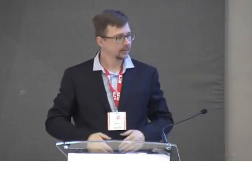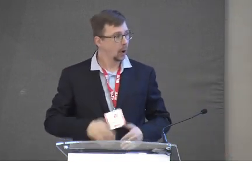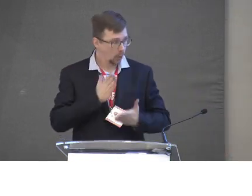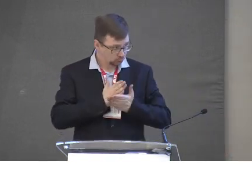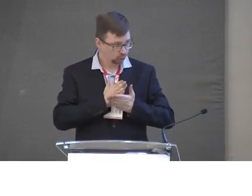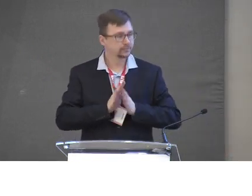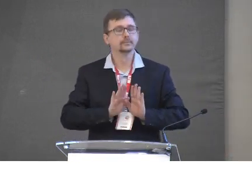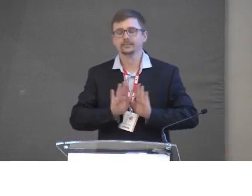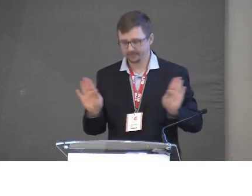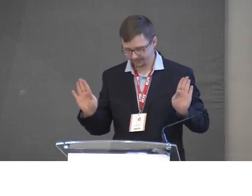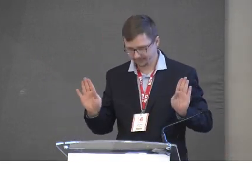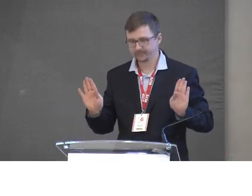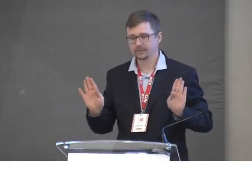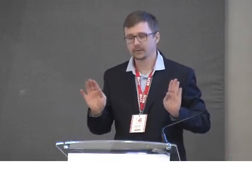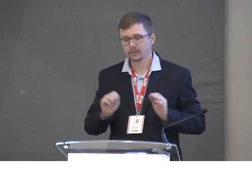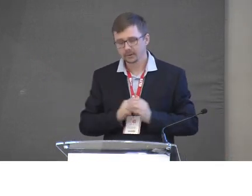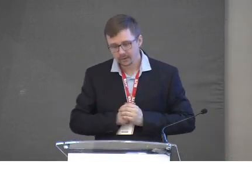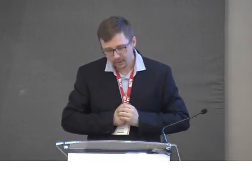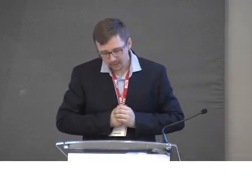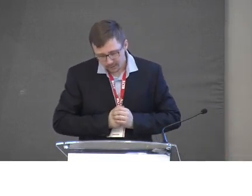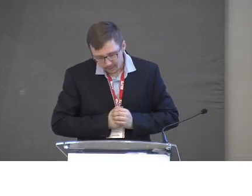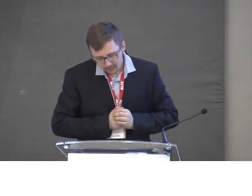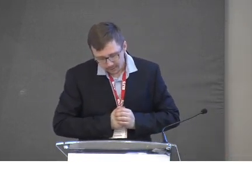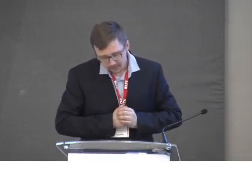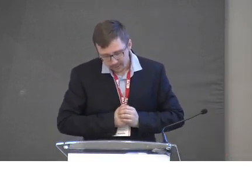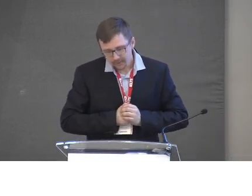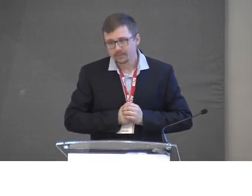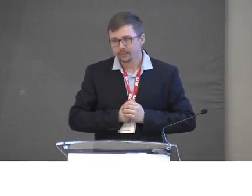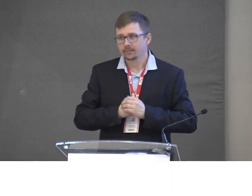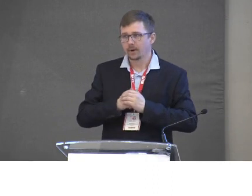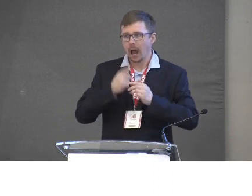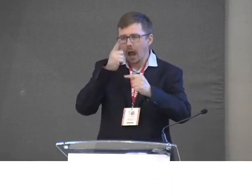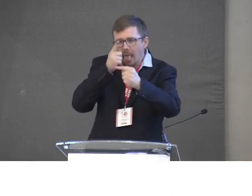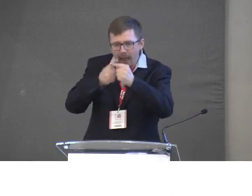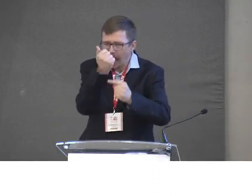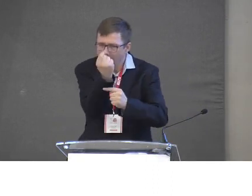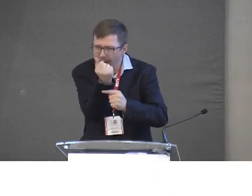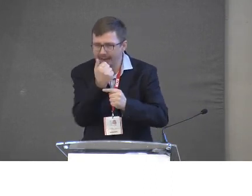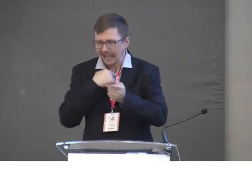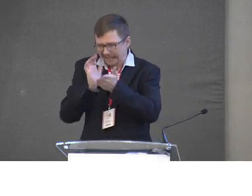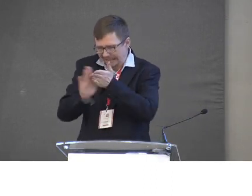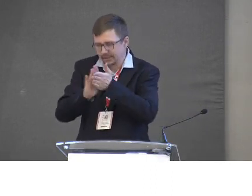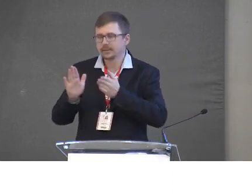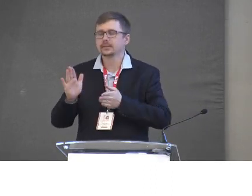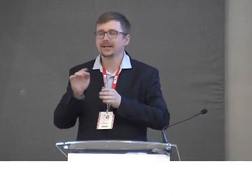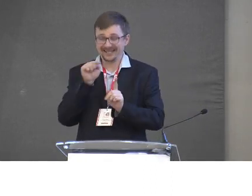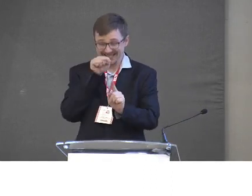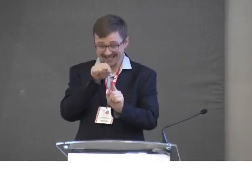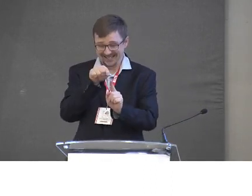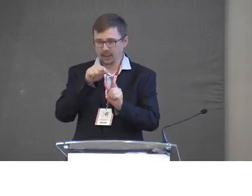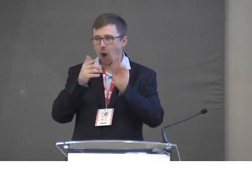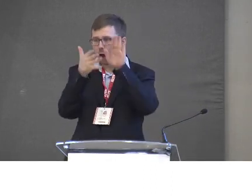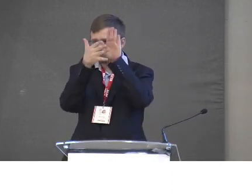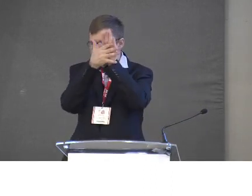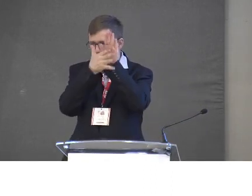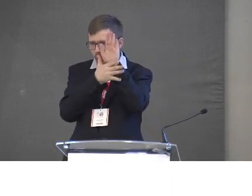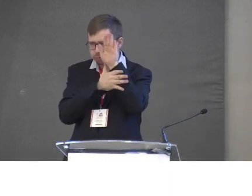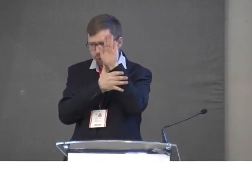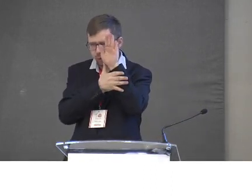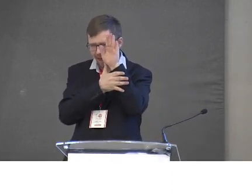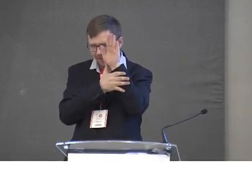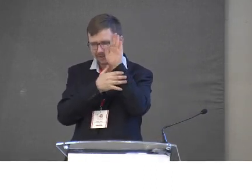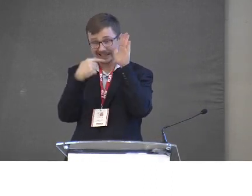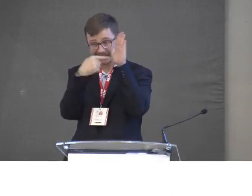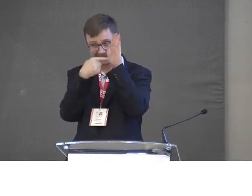the knowledge and the skills become more extensive. But I see we've come to the end of our presentation, but before I end, one